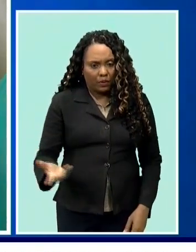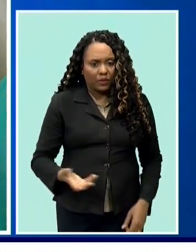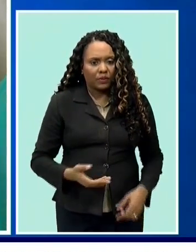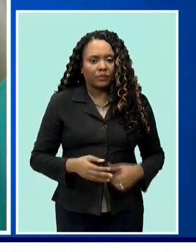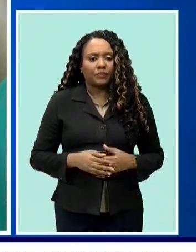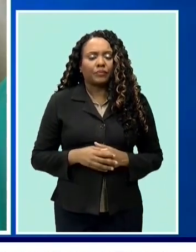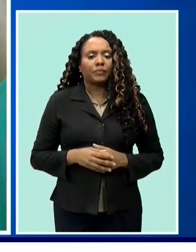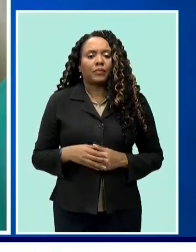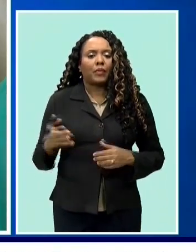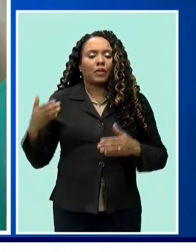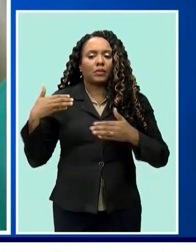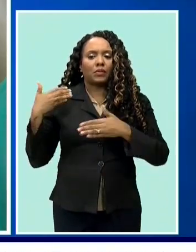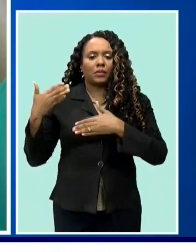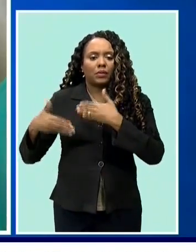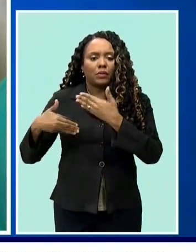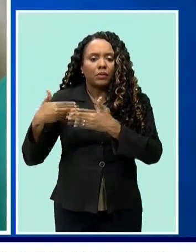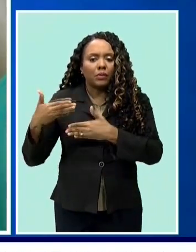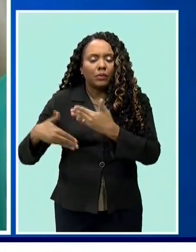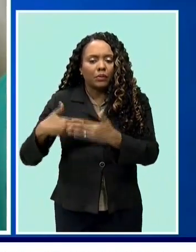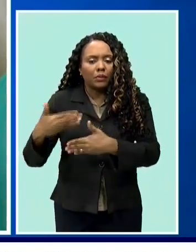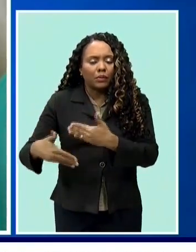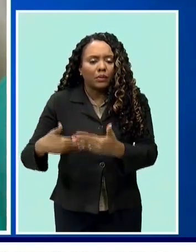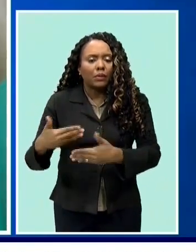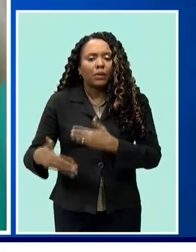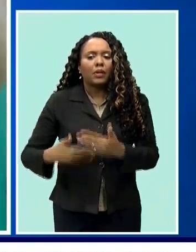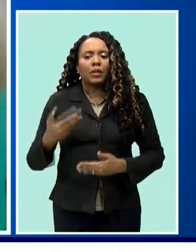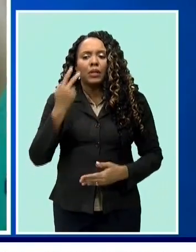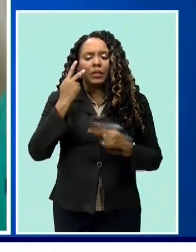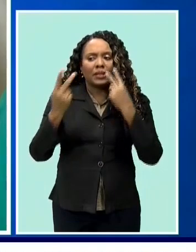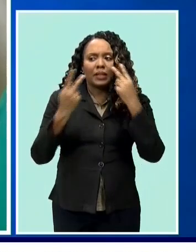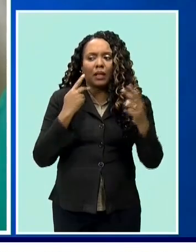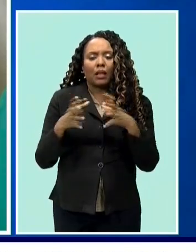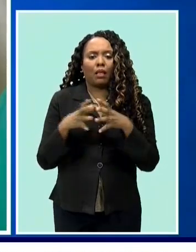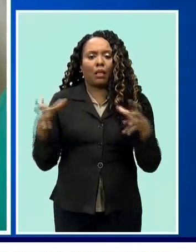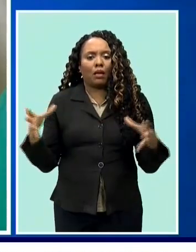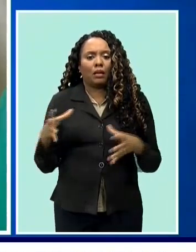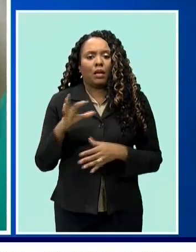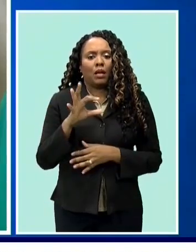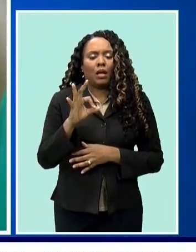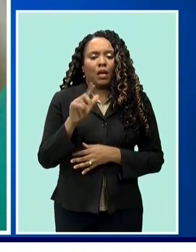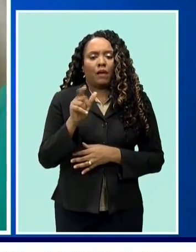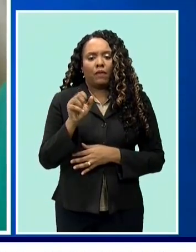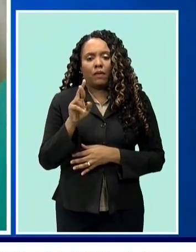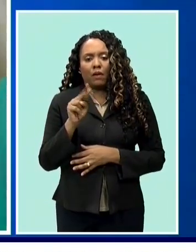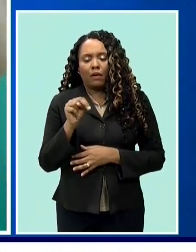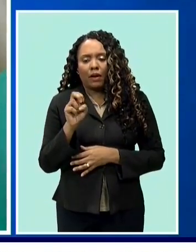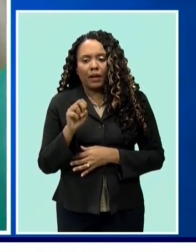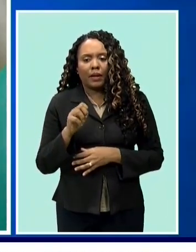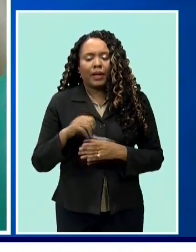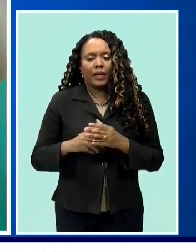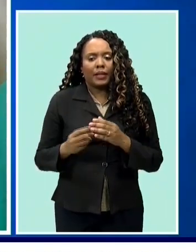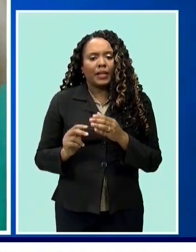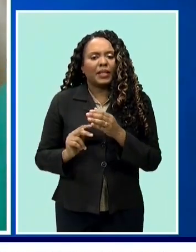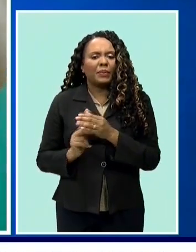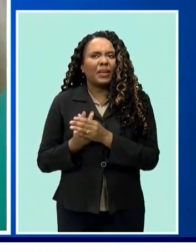over time, the amount of PFAs that is found in the soil or plants that grow from it contains the same PFA that would have been in the container. But that's